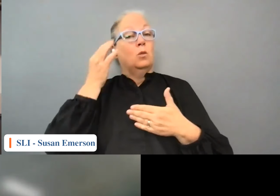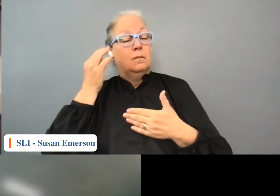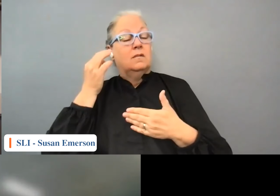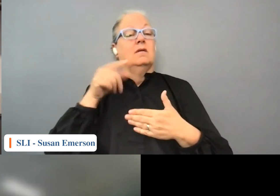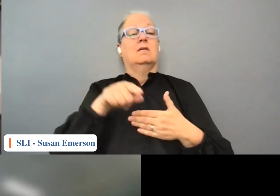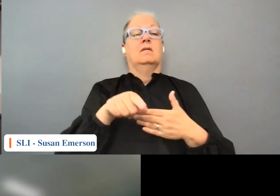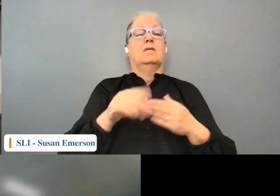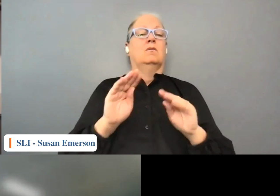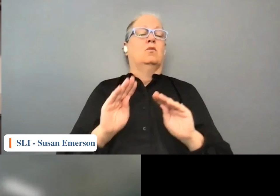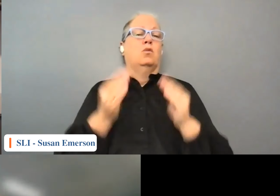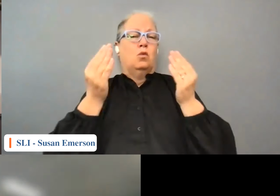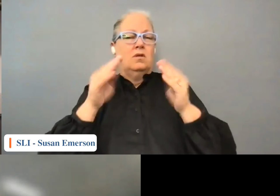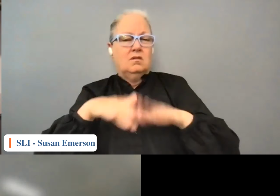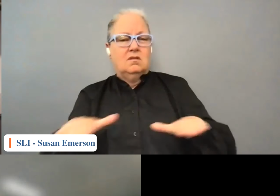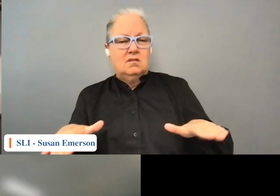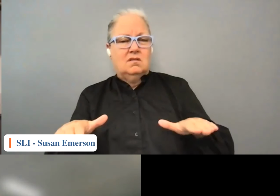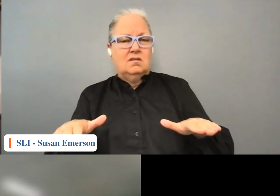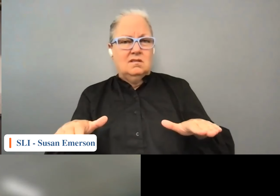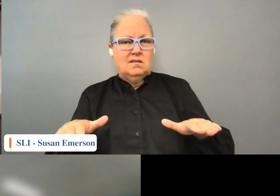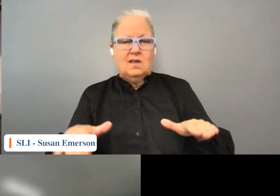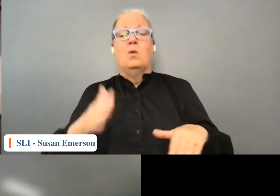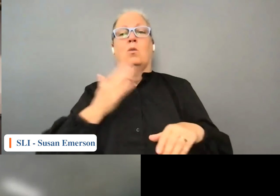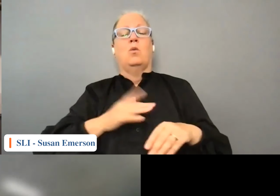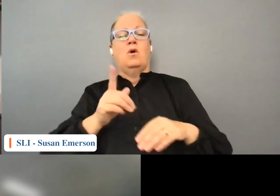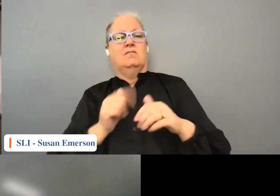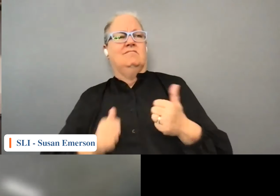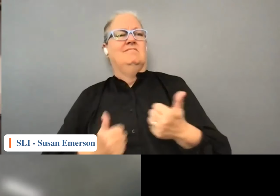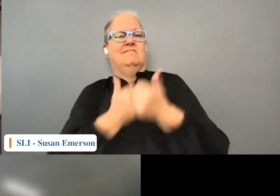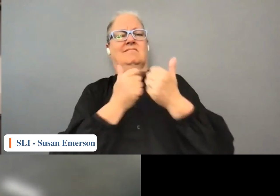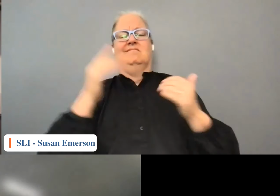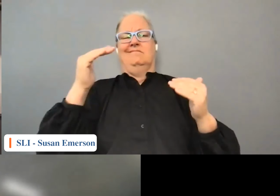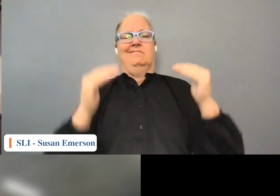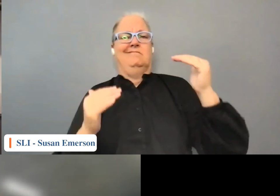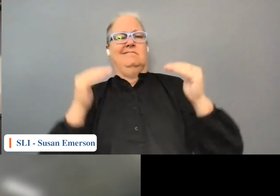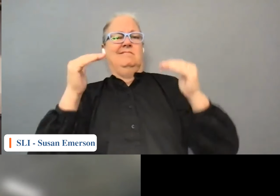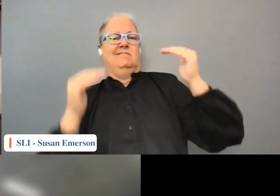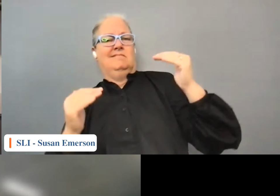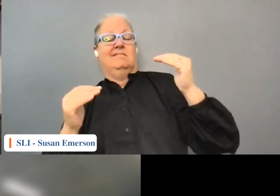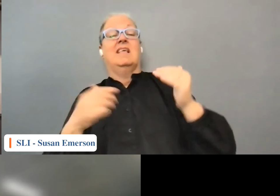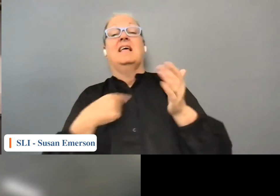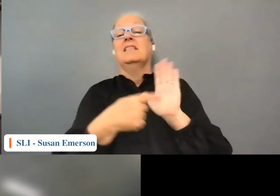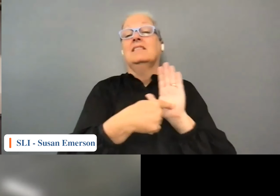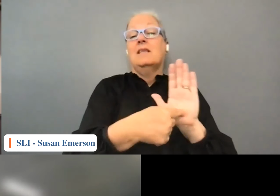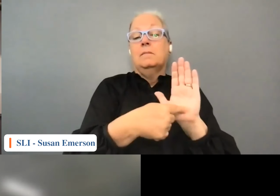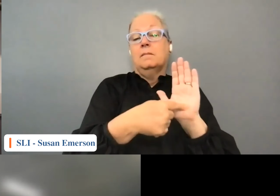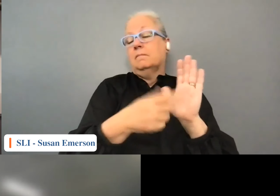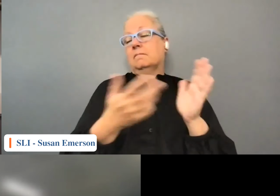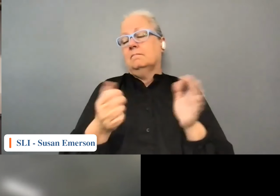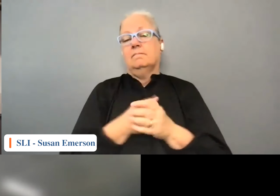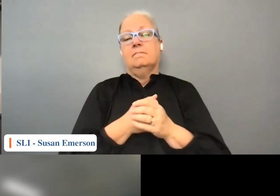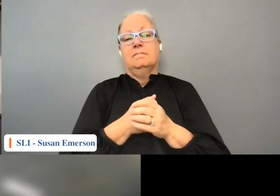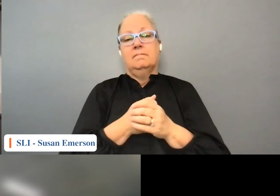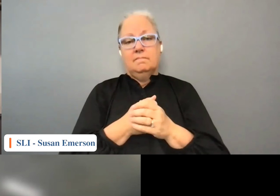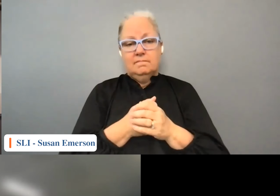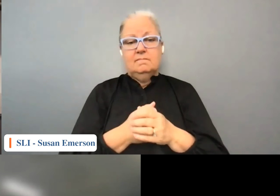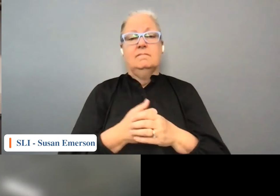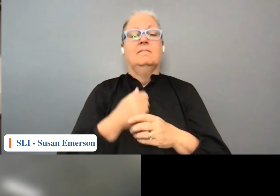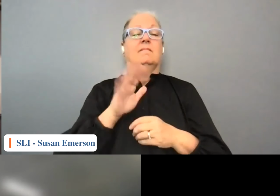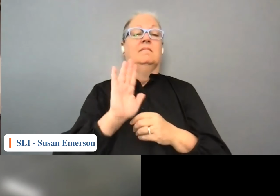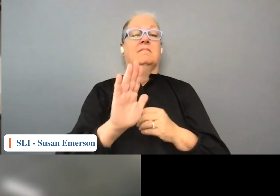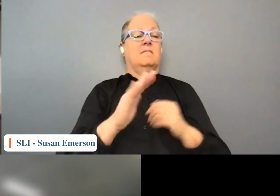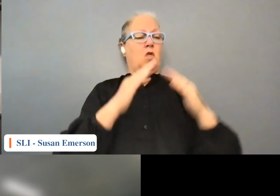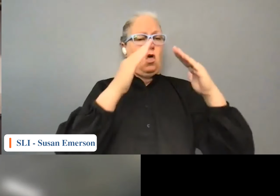by challenging unequal gender norms. For example, it can be reduced to leverage to address household and individual